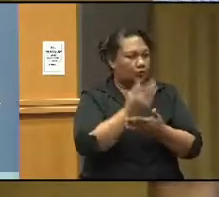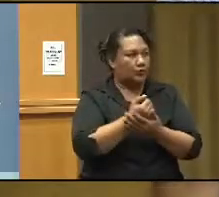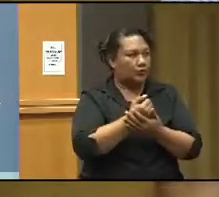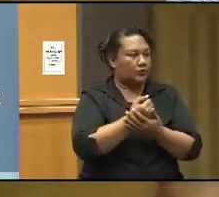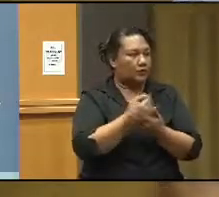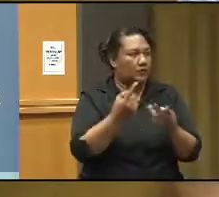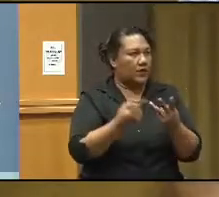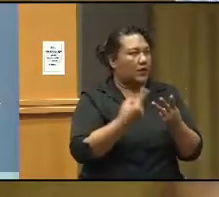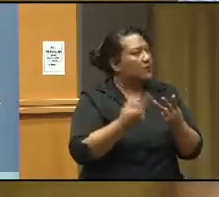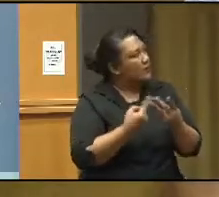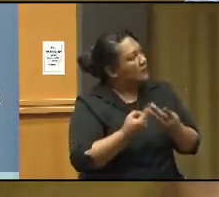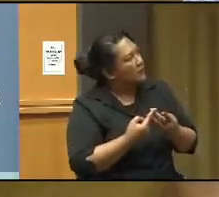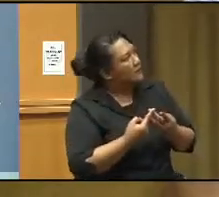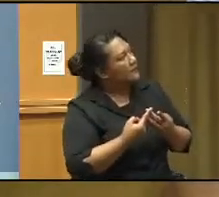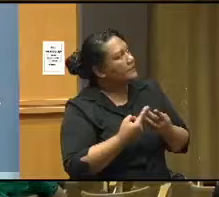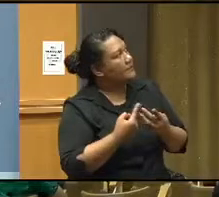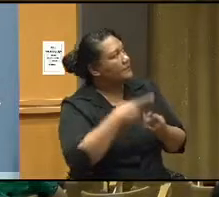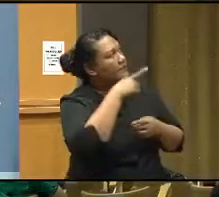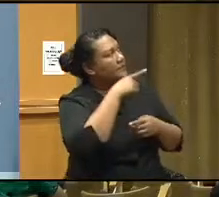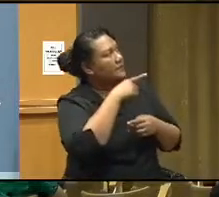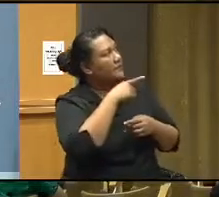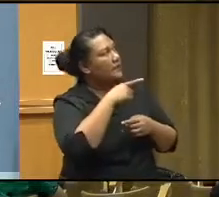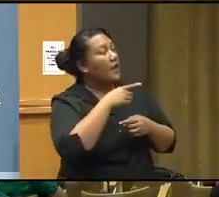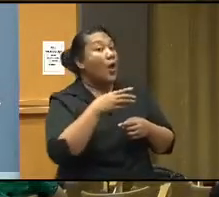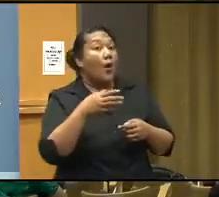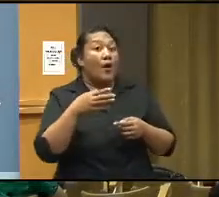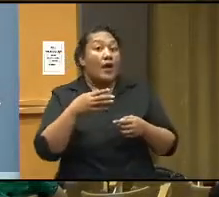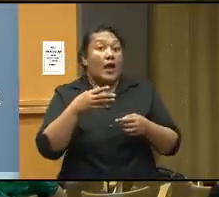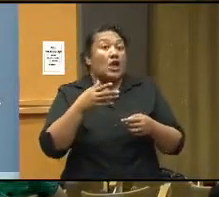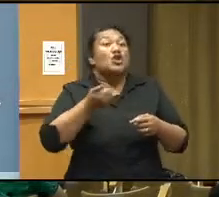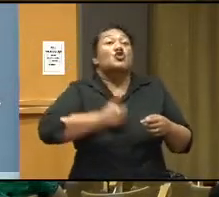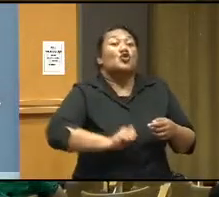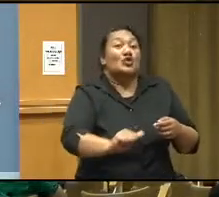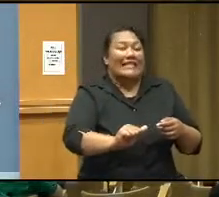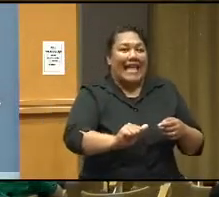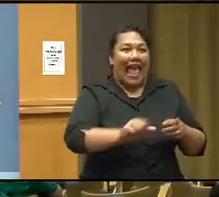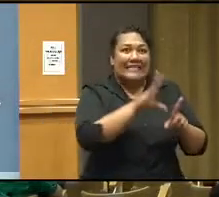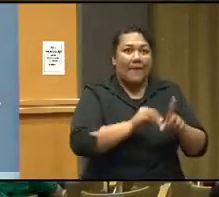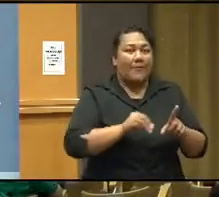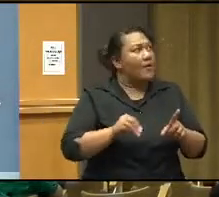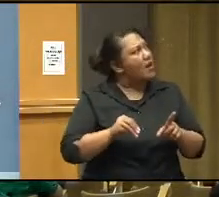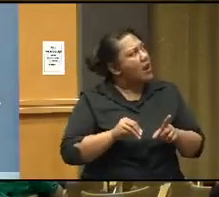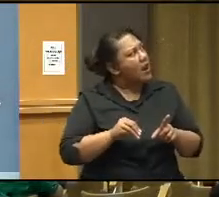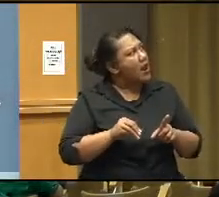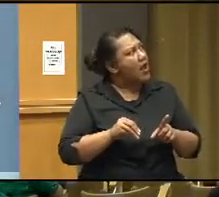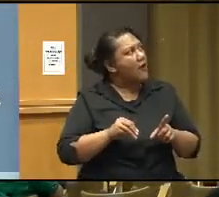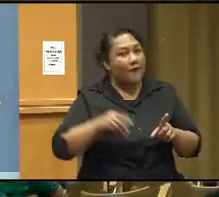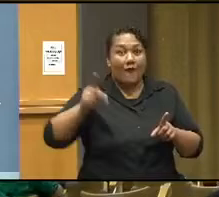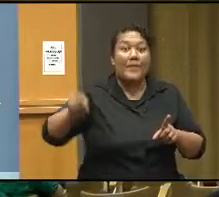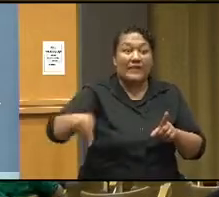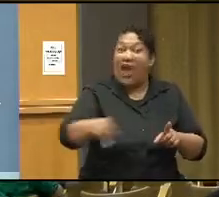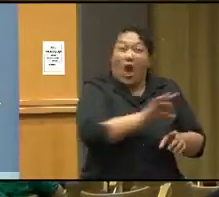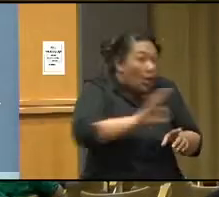It's not just saying, in terms of using examples from the Pacific, but actually trying to demonstrate